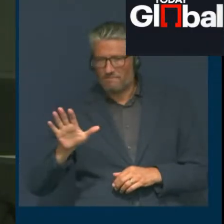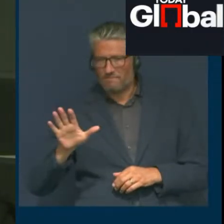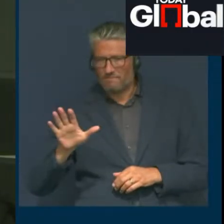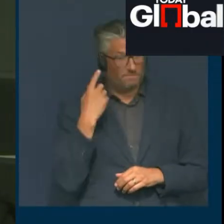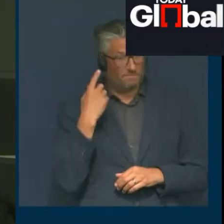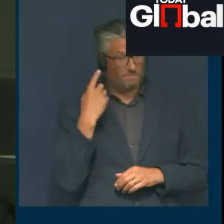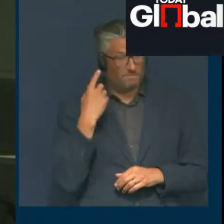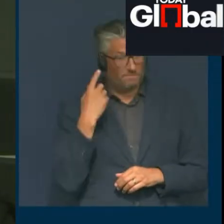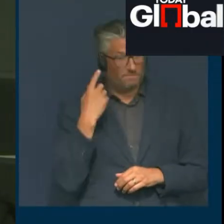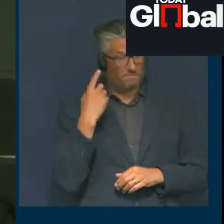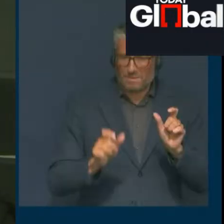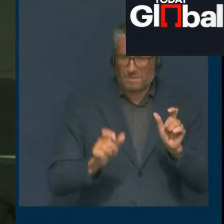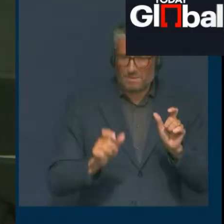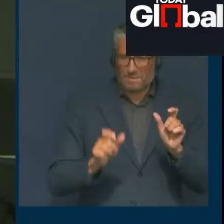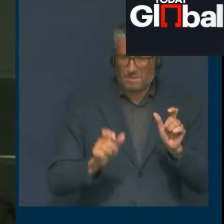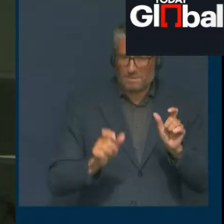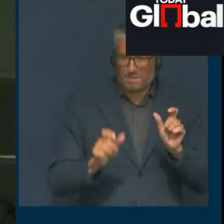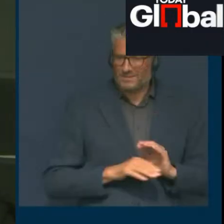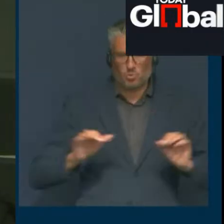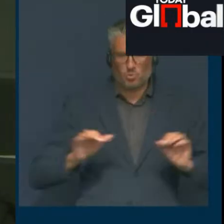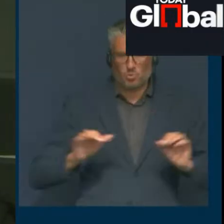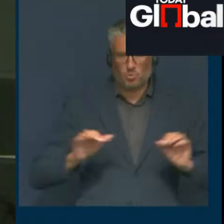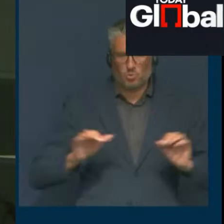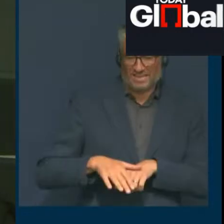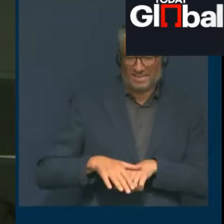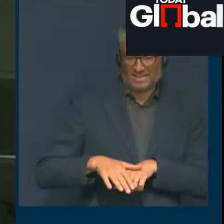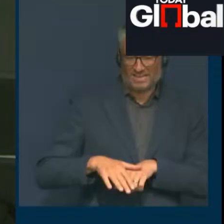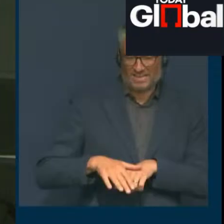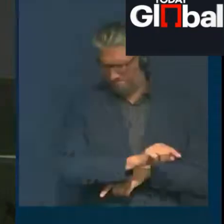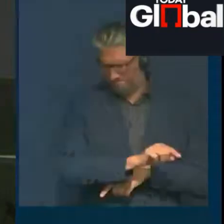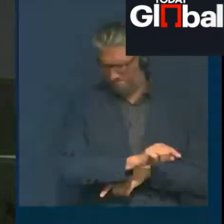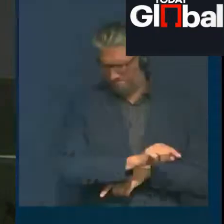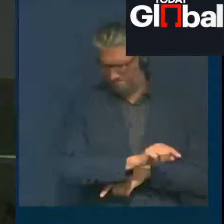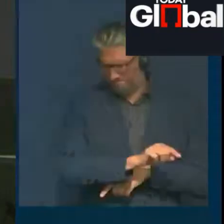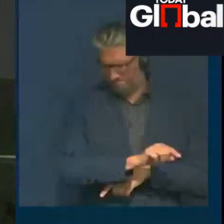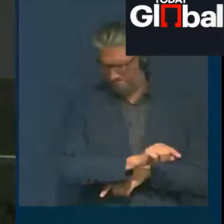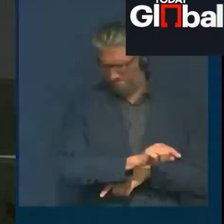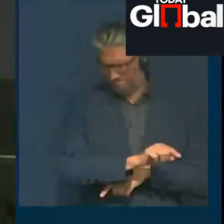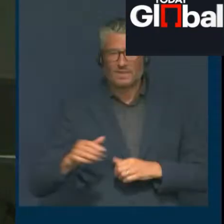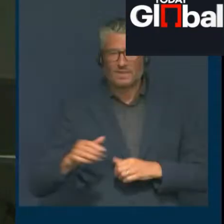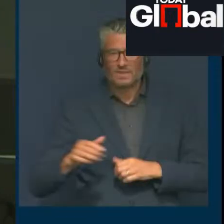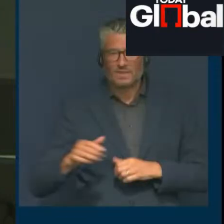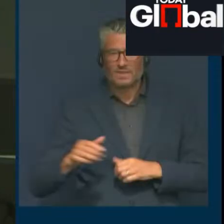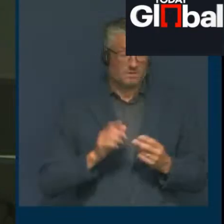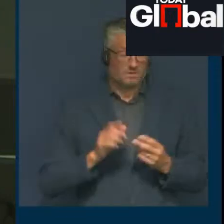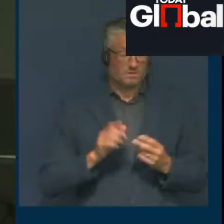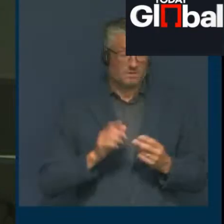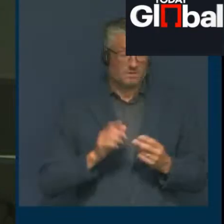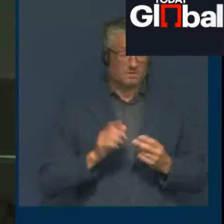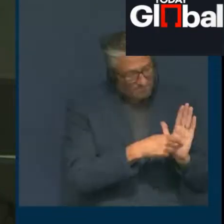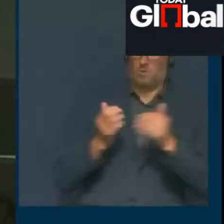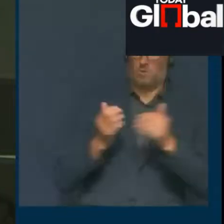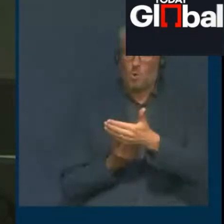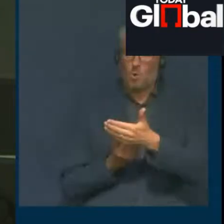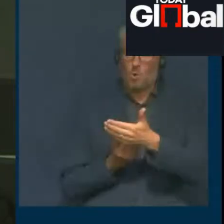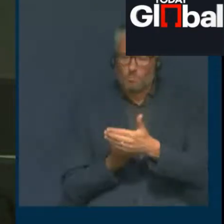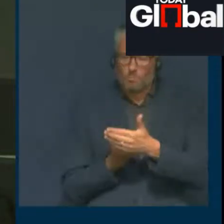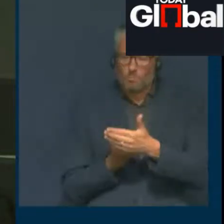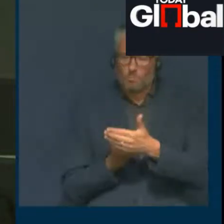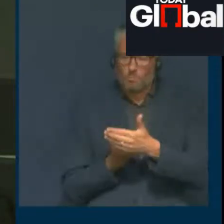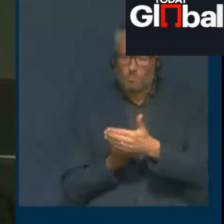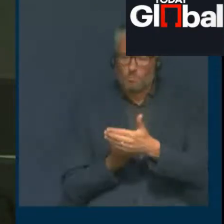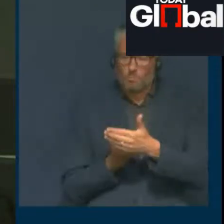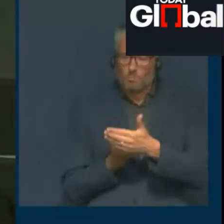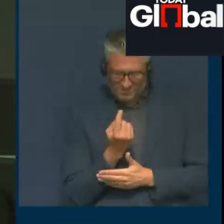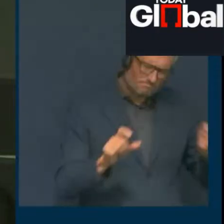discrimination on the basis of a disability and provides equality of opportunities. We give due attention to